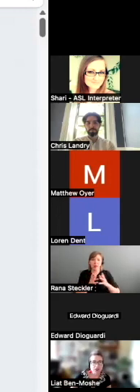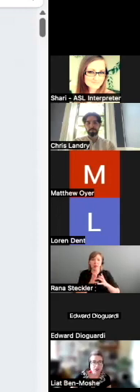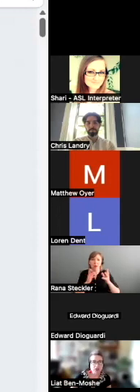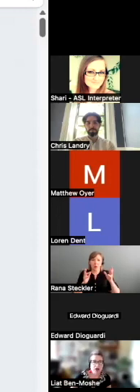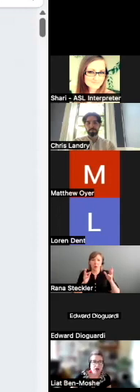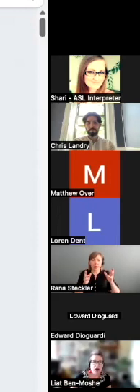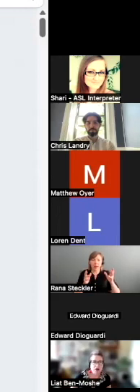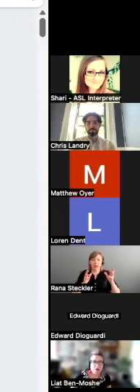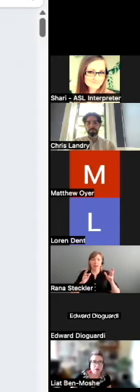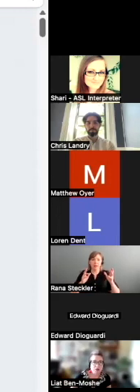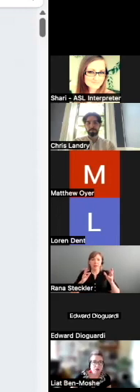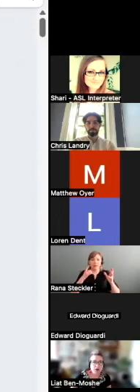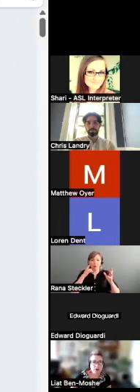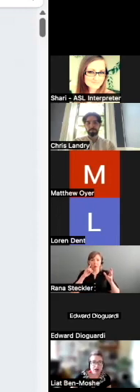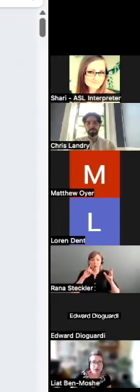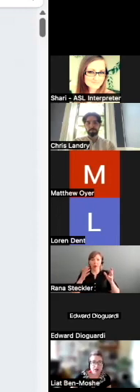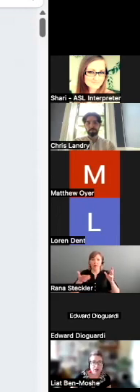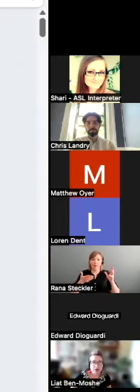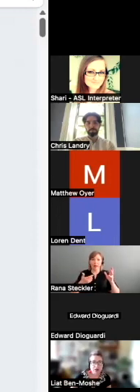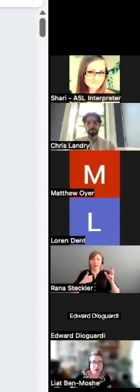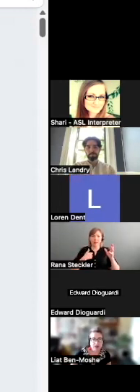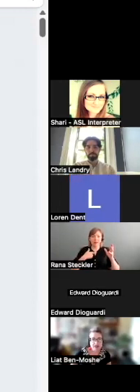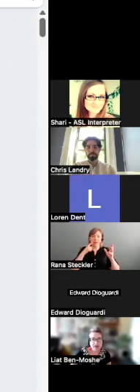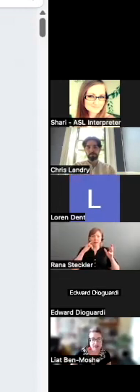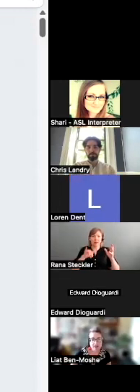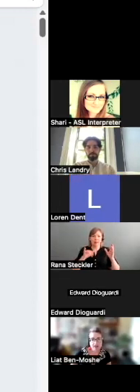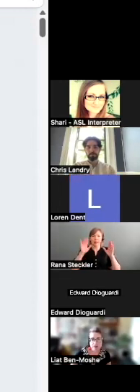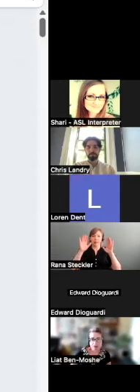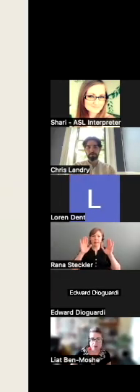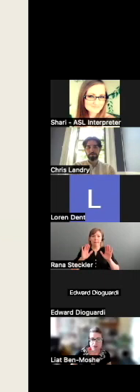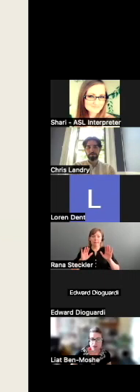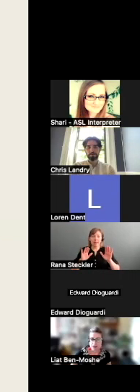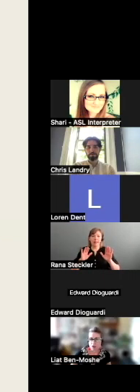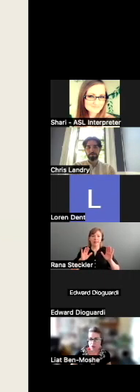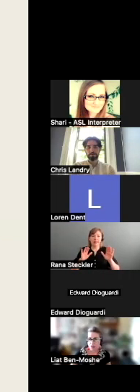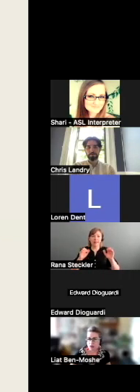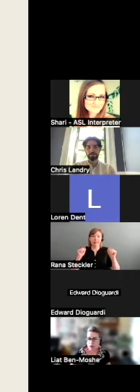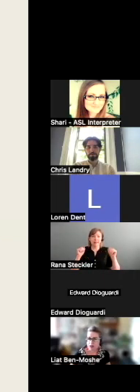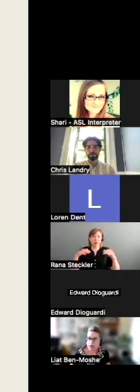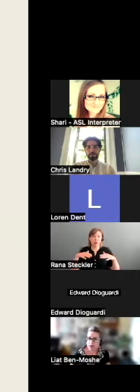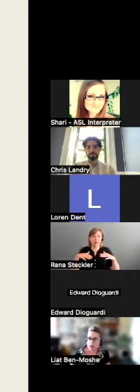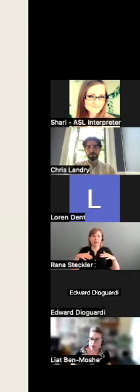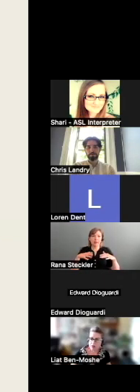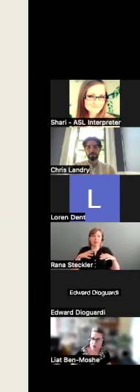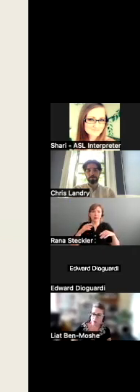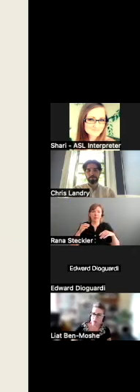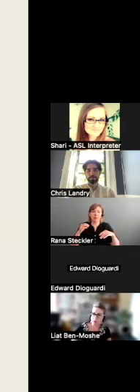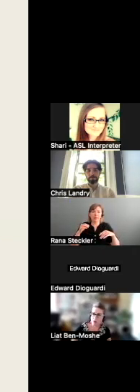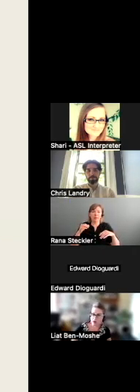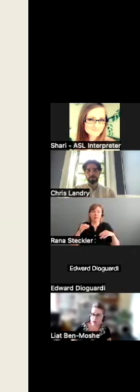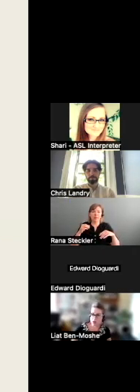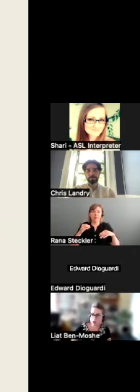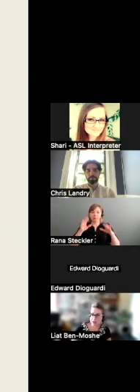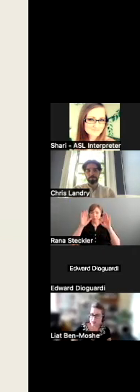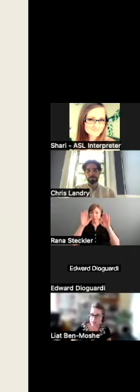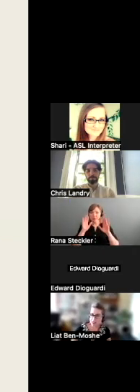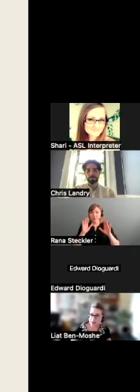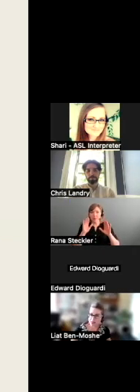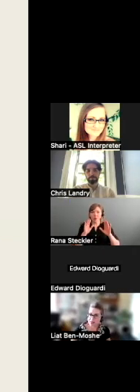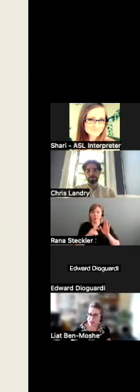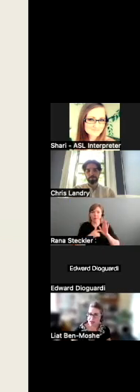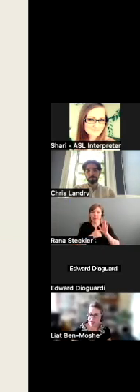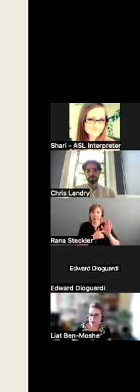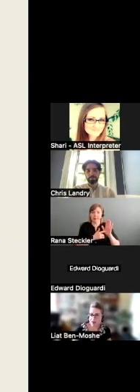much for inviting me for this amazing symposium and wonderful